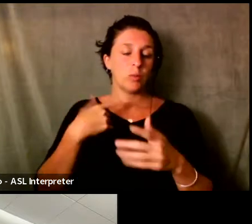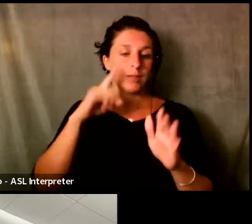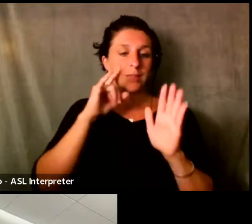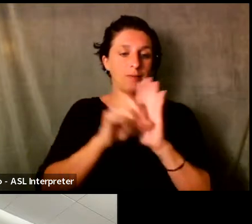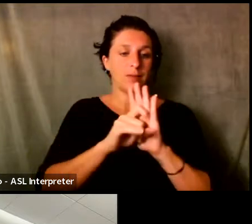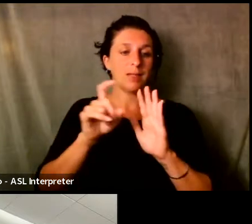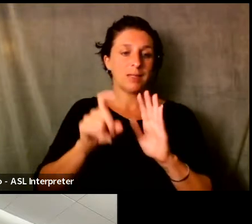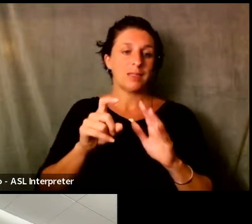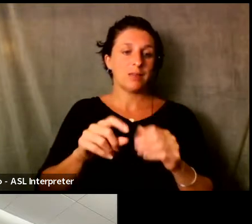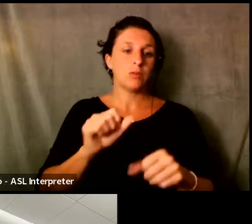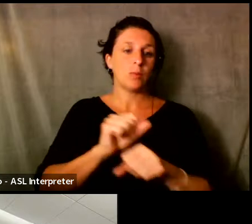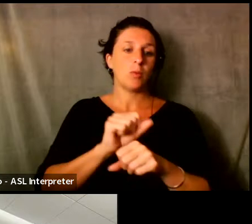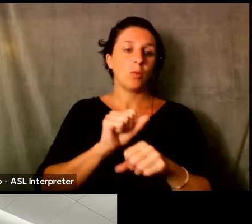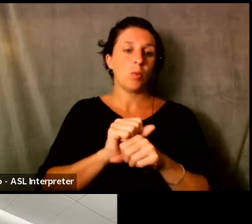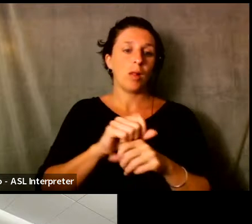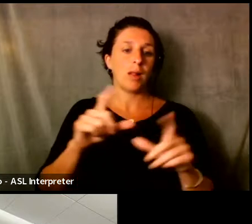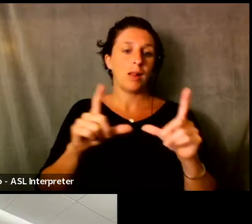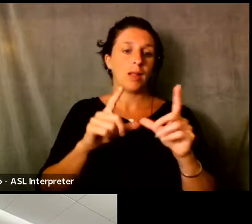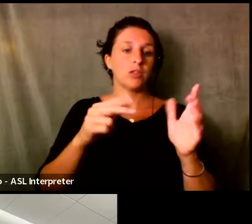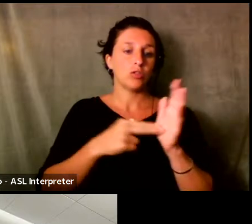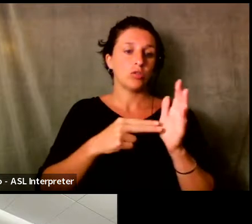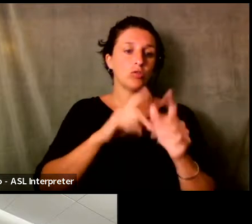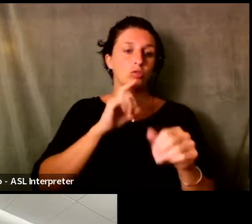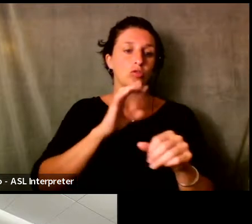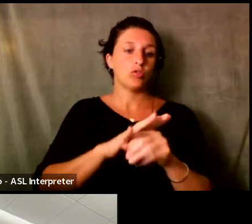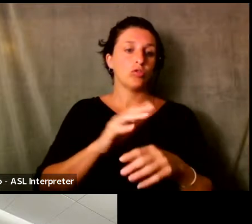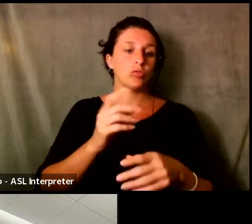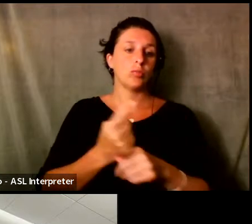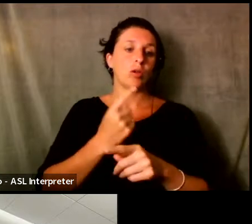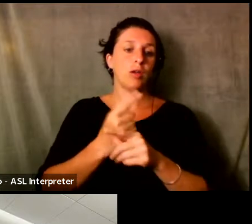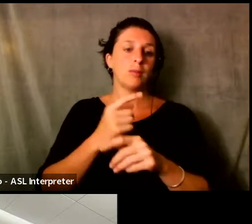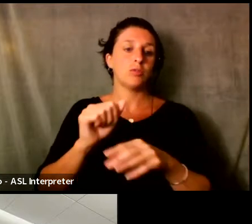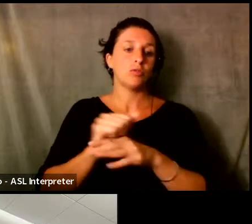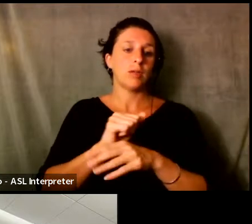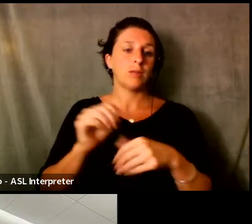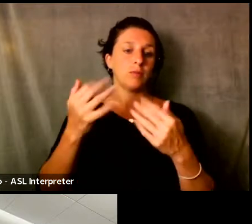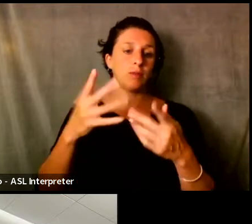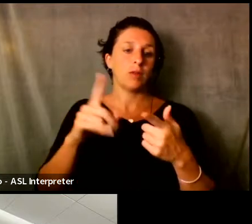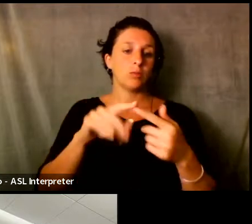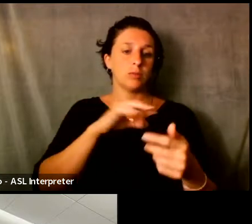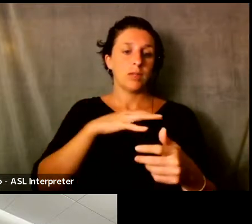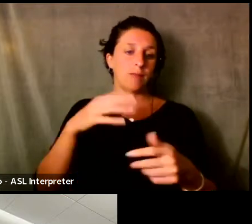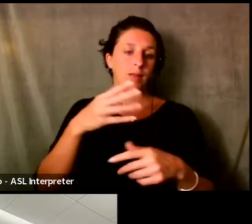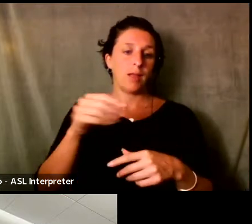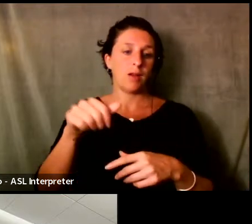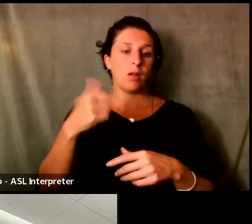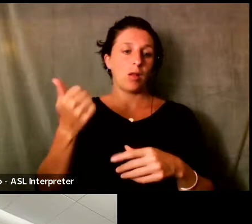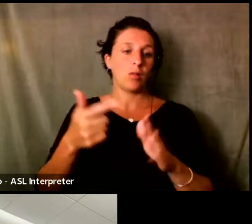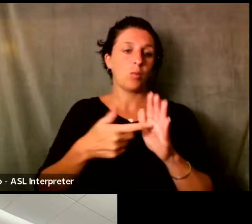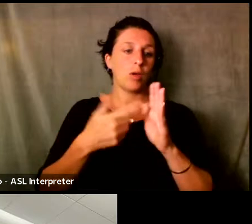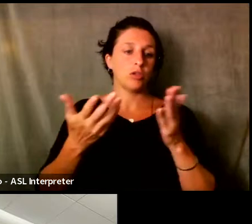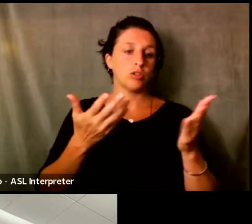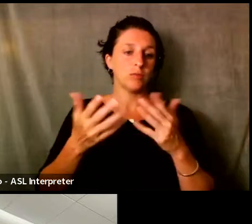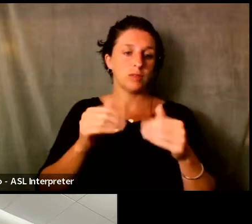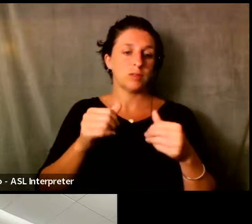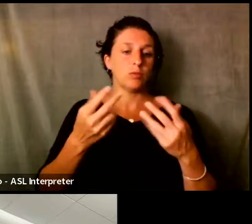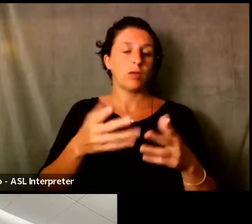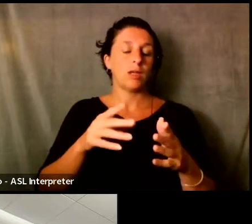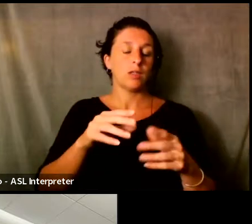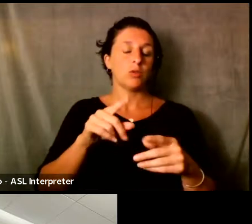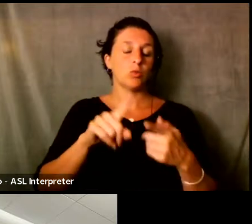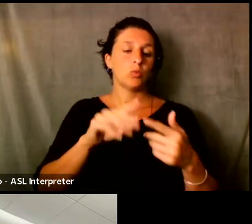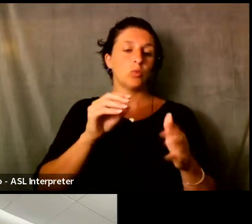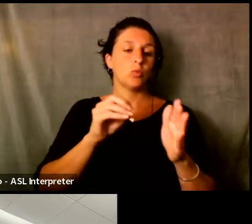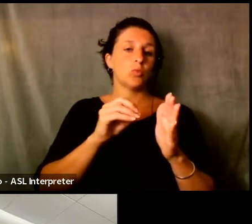a licensed nurse to ensure that proper training is provided to our staff and other required services are provided to our students in a